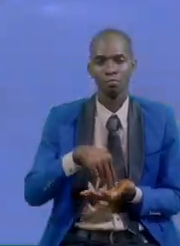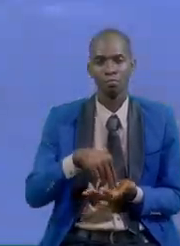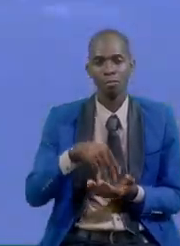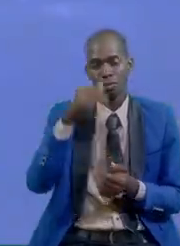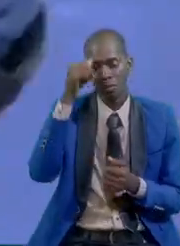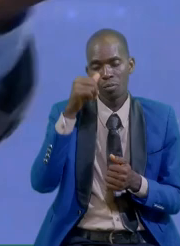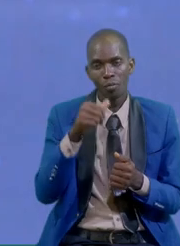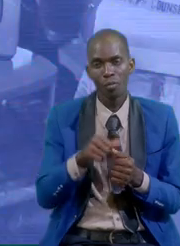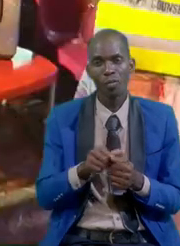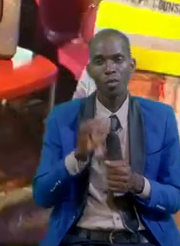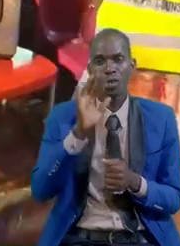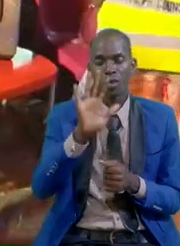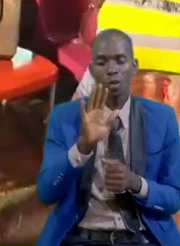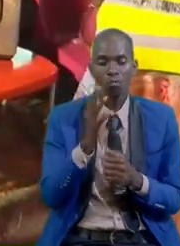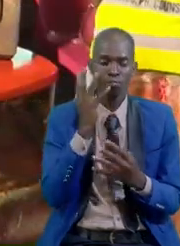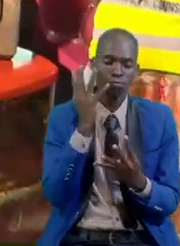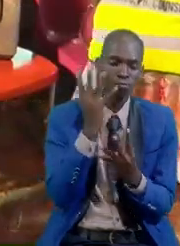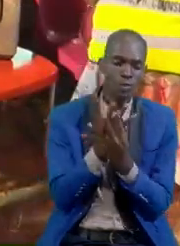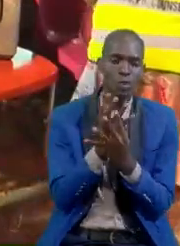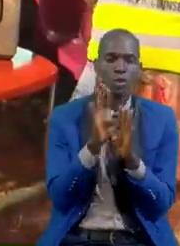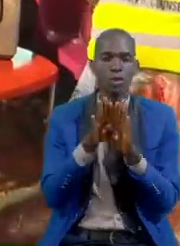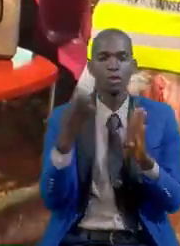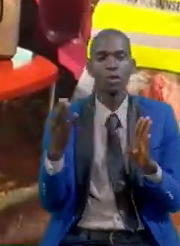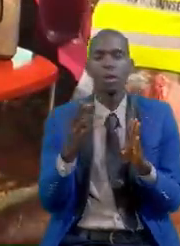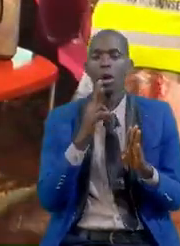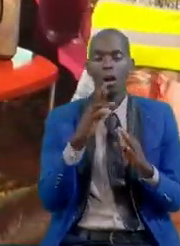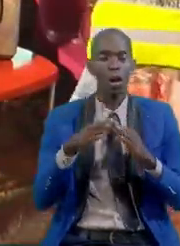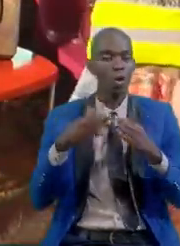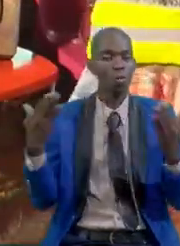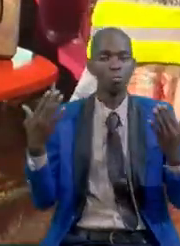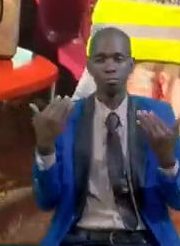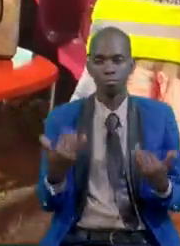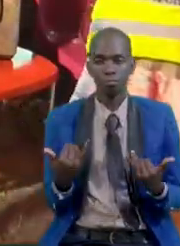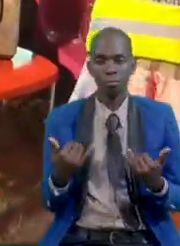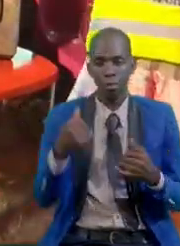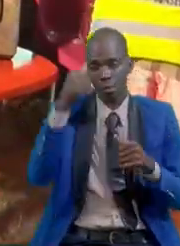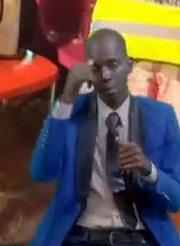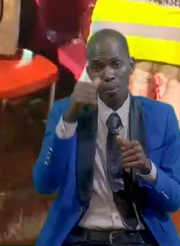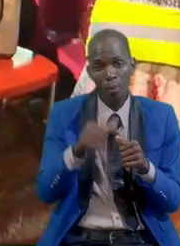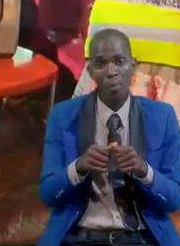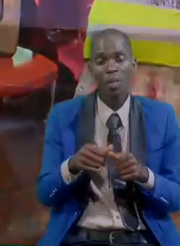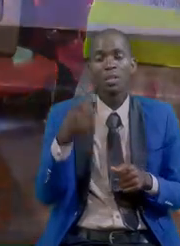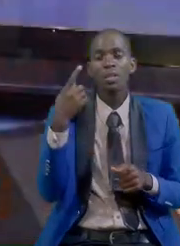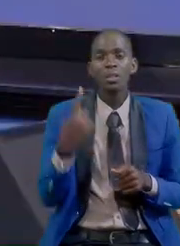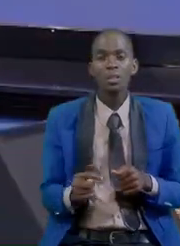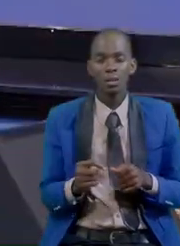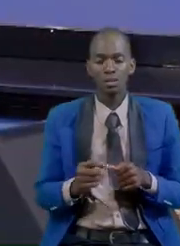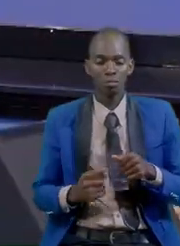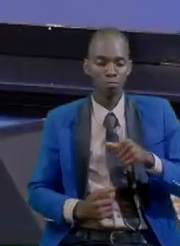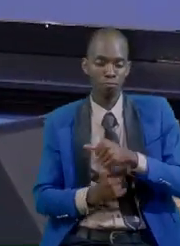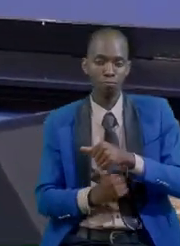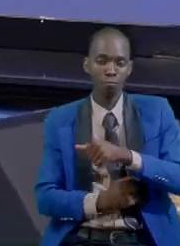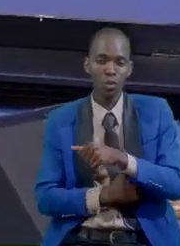doors are opened already. Remember, the foundations of your prison, they're